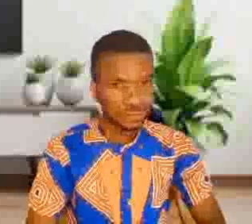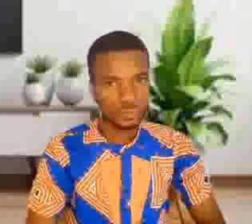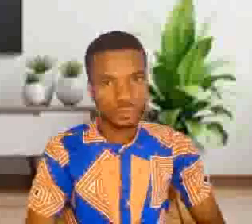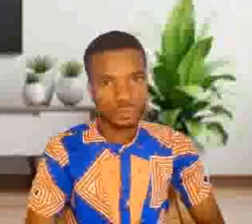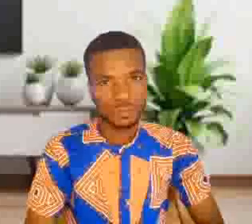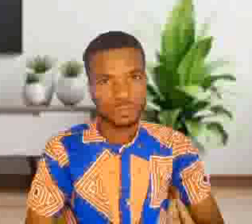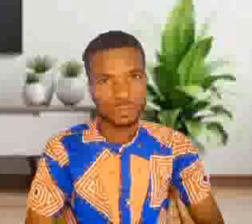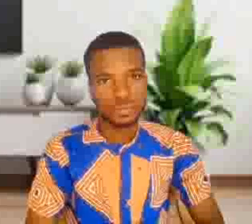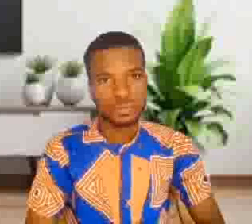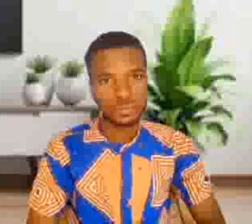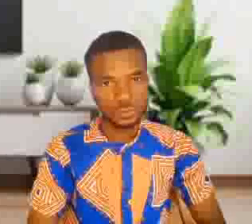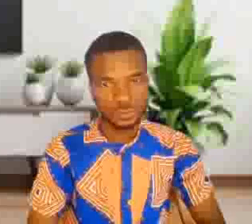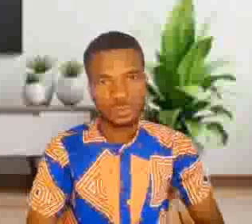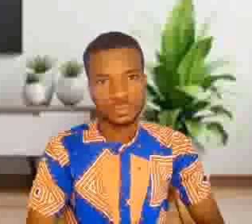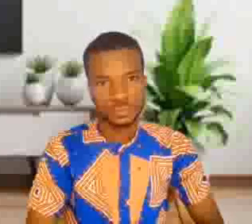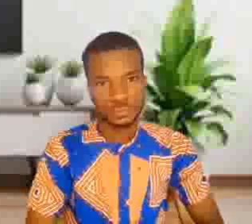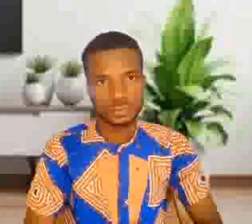morning.